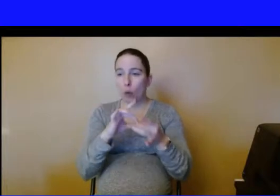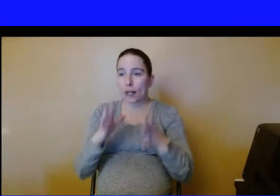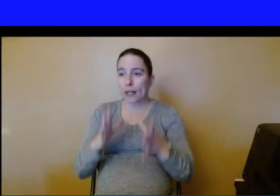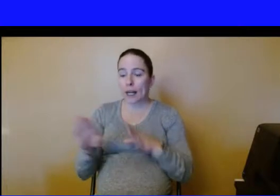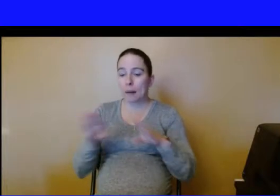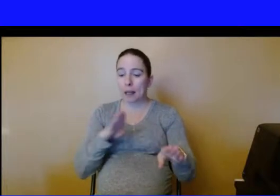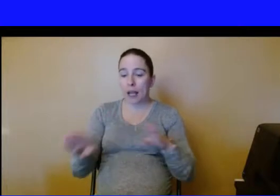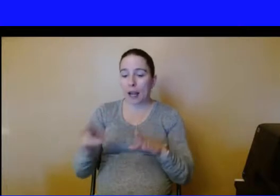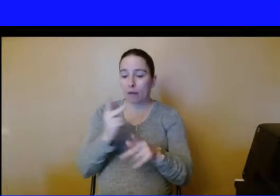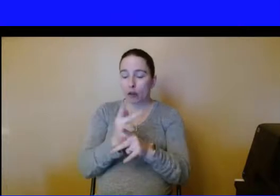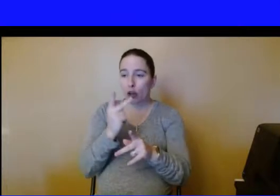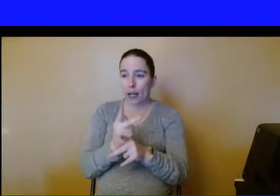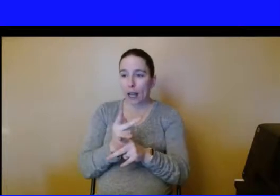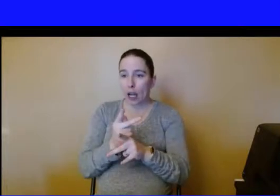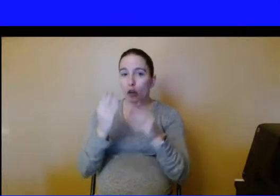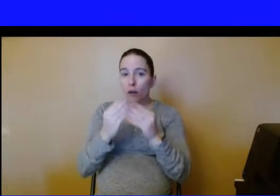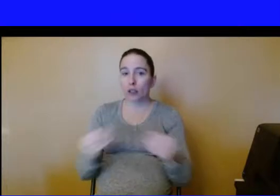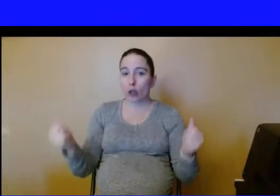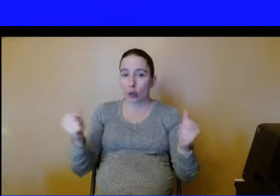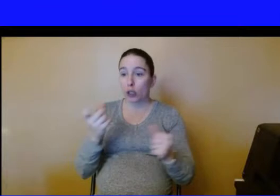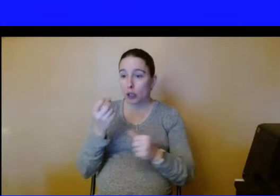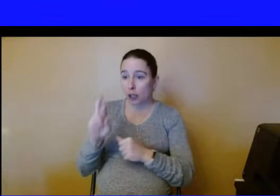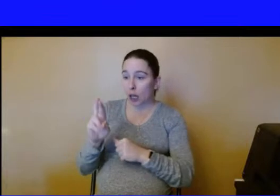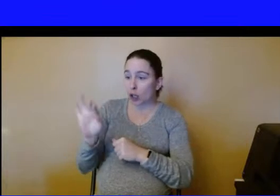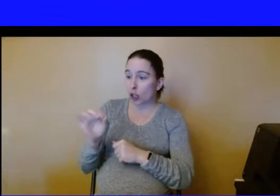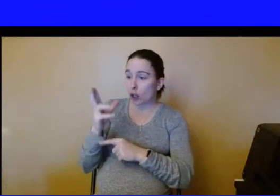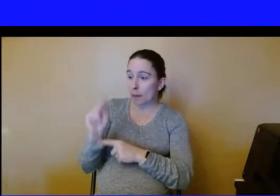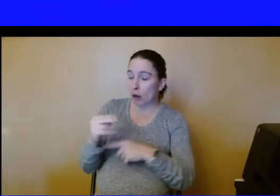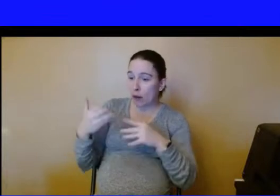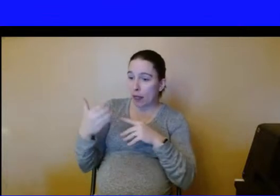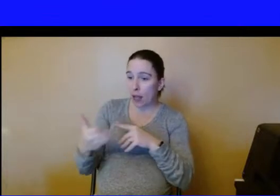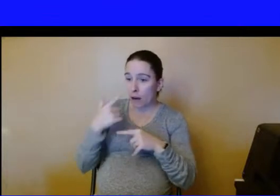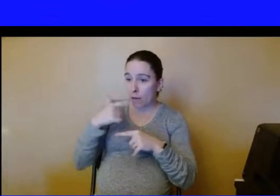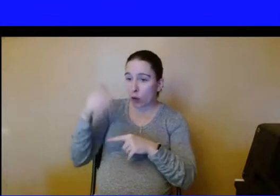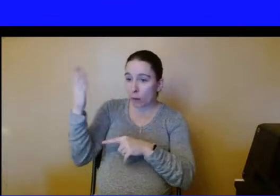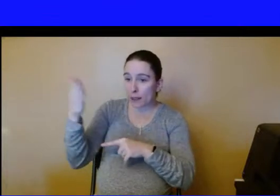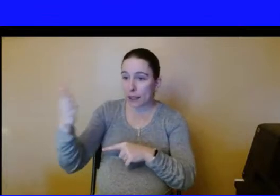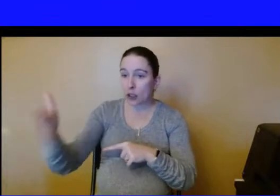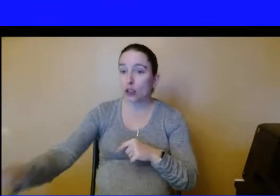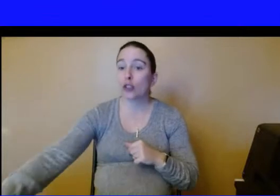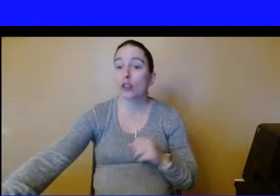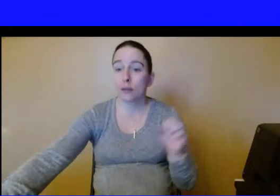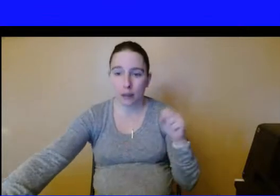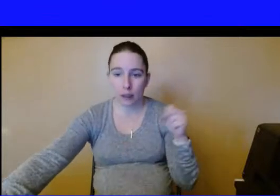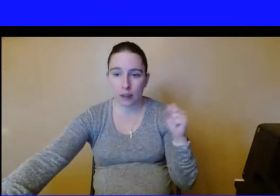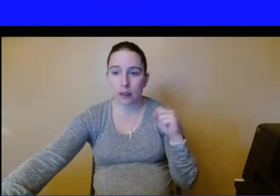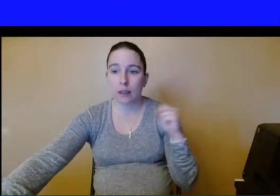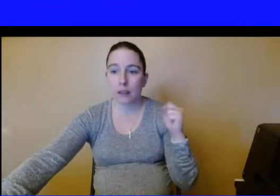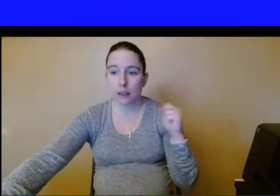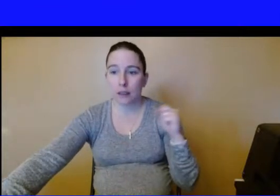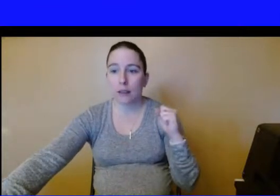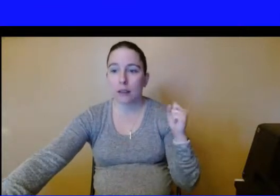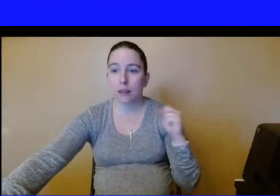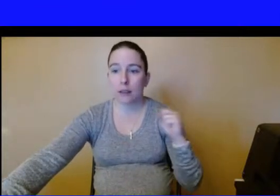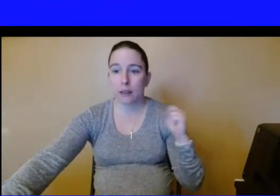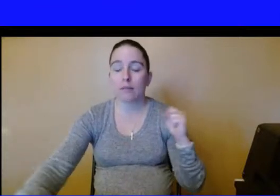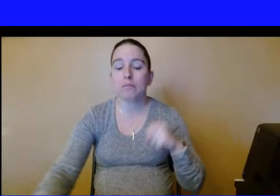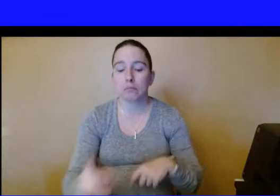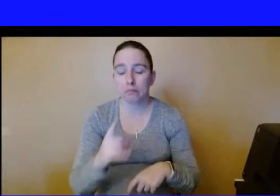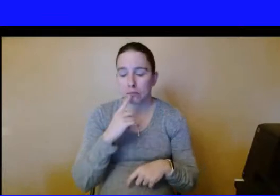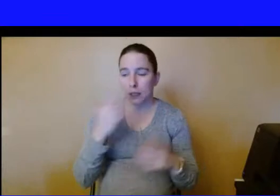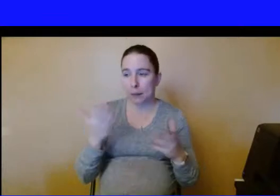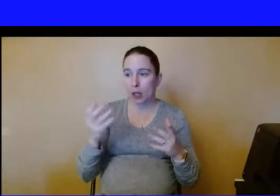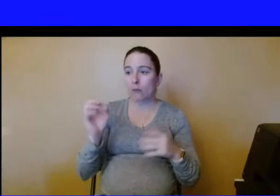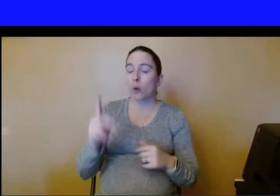5-year renewal agreement with Coordinated Behavioral Care IPA Inc., or CBC, for case management of system patients